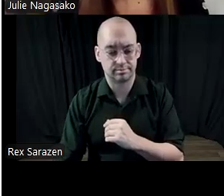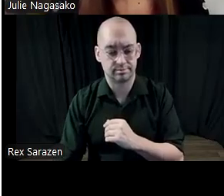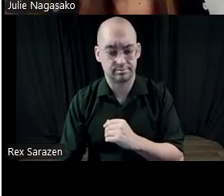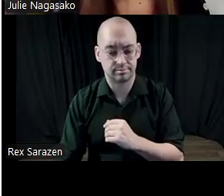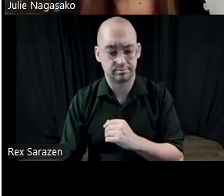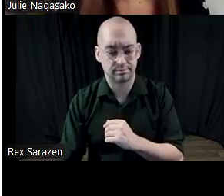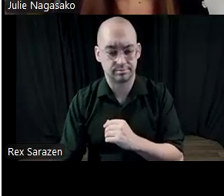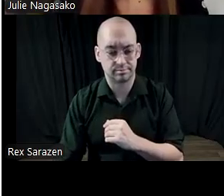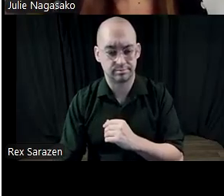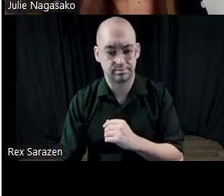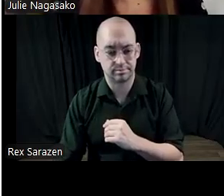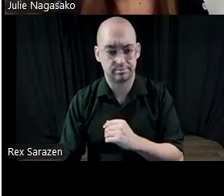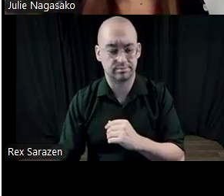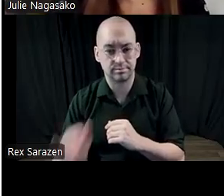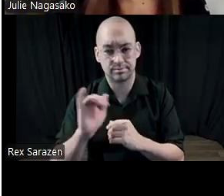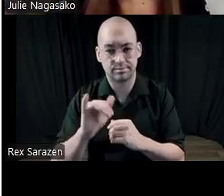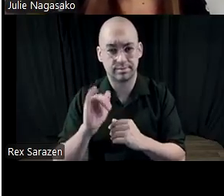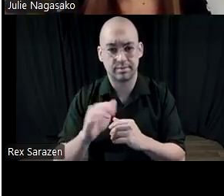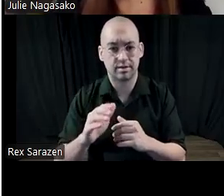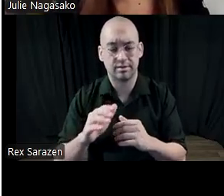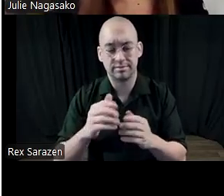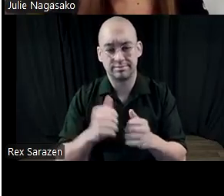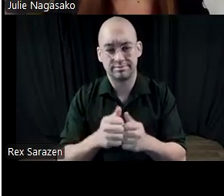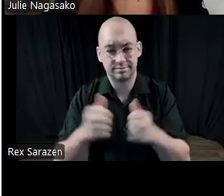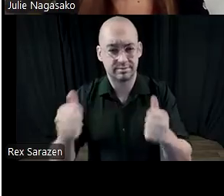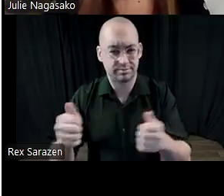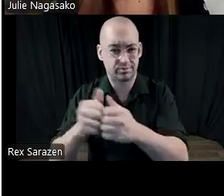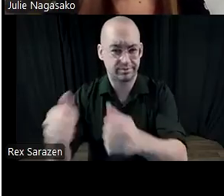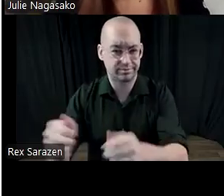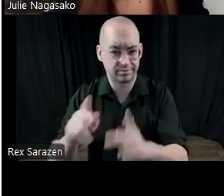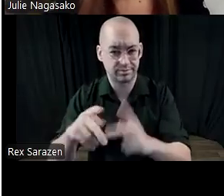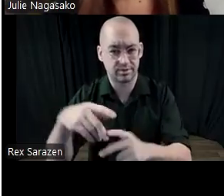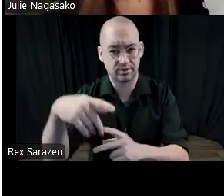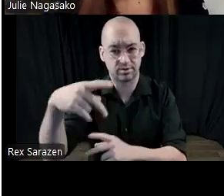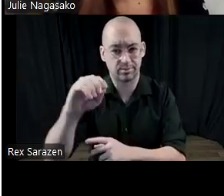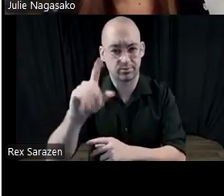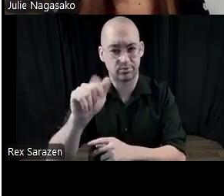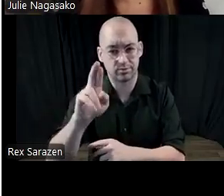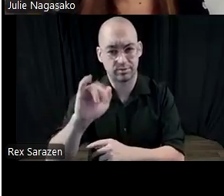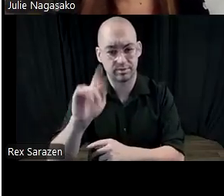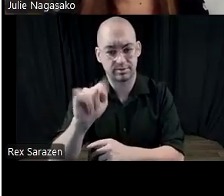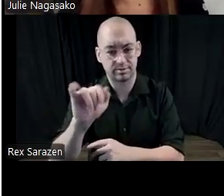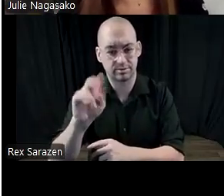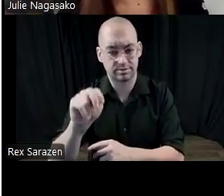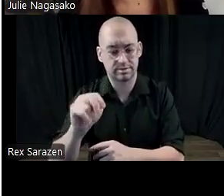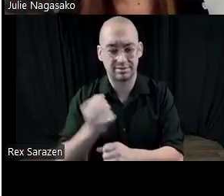contributing to stressors as well, and physical environment. Are there sort of safe, accessible spaces for people to engage in ways that support